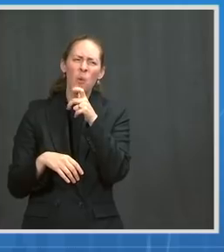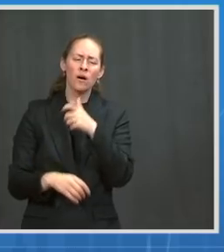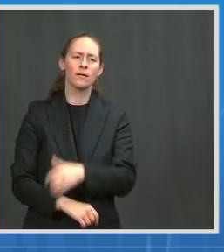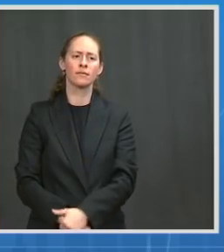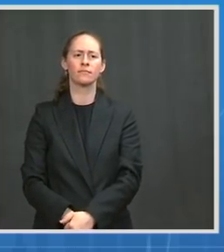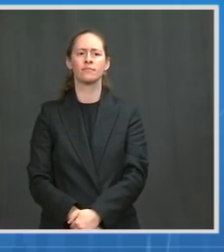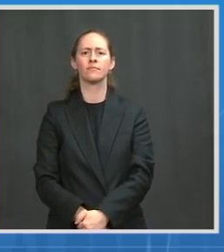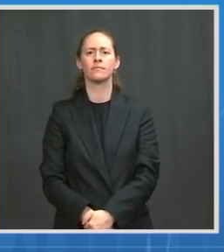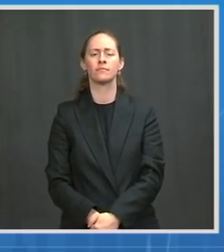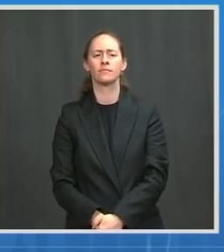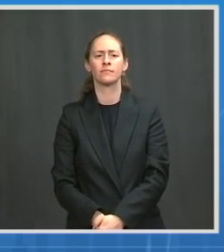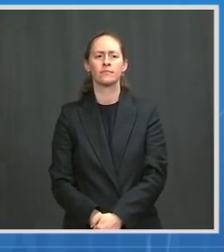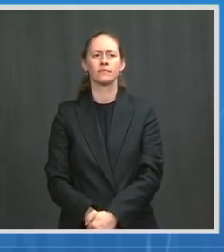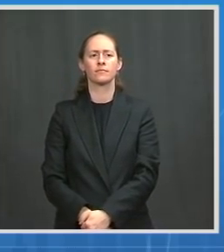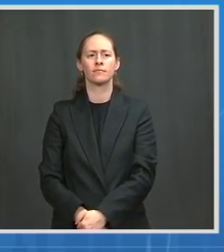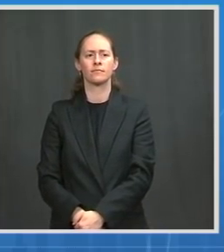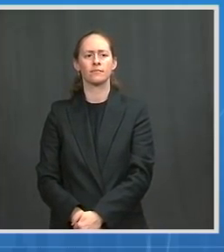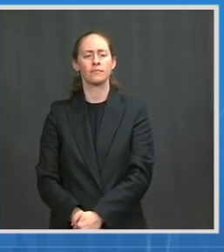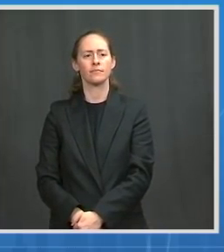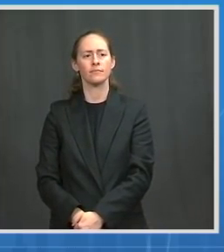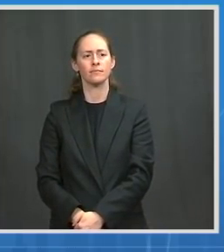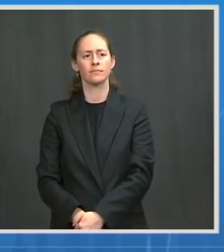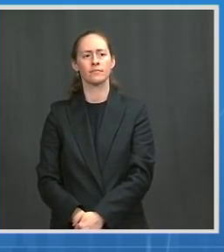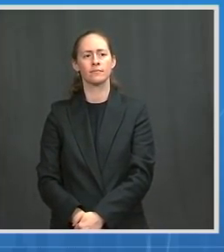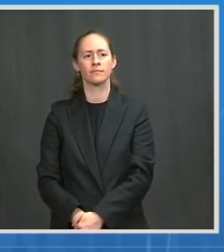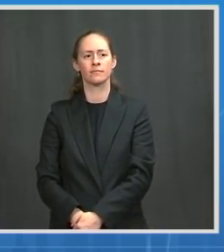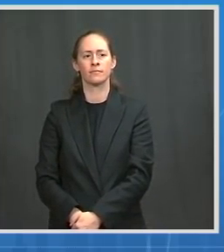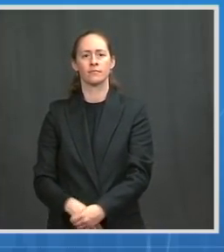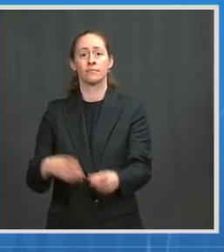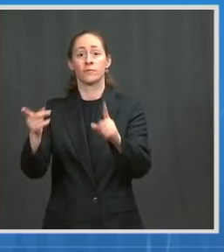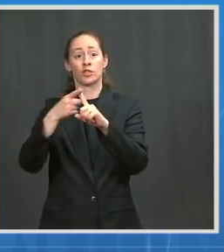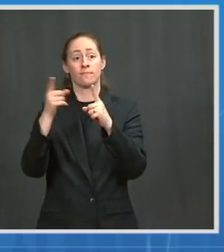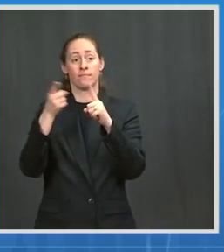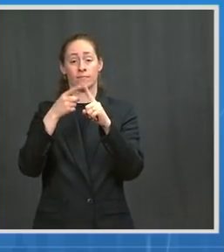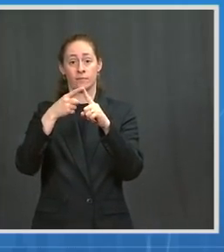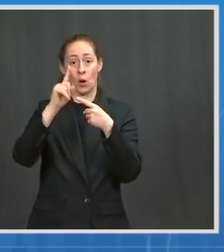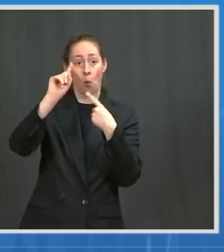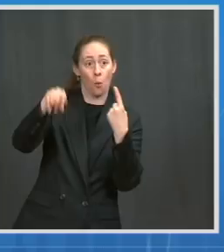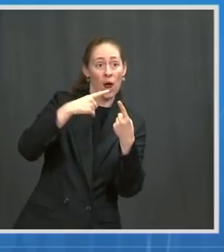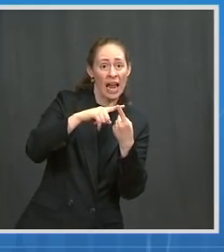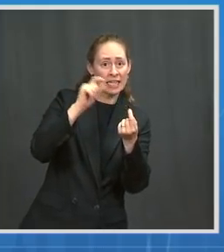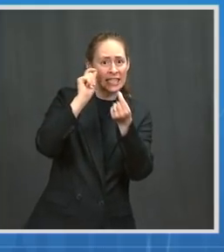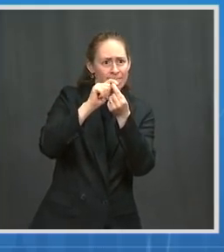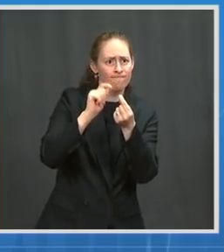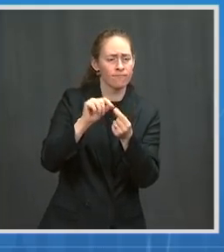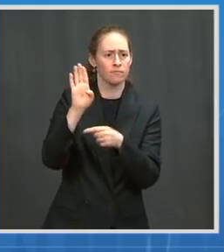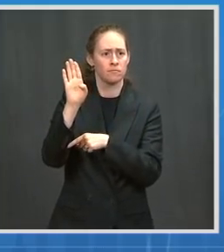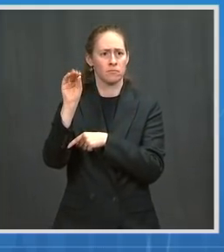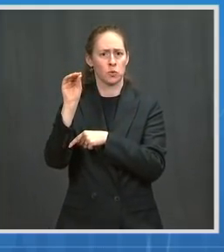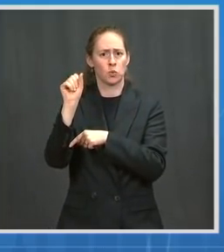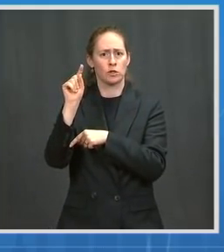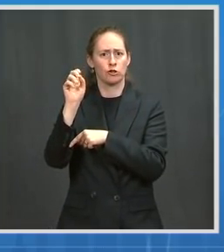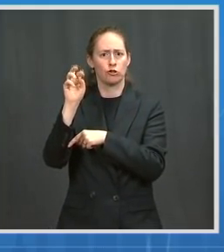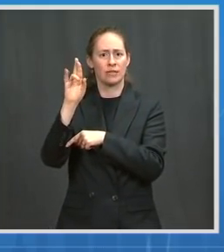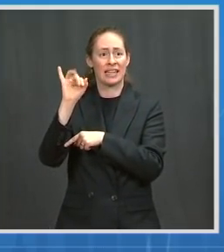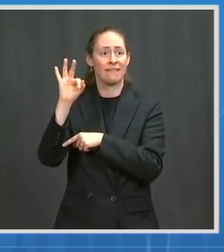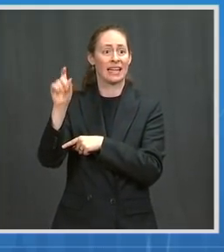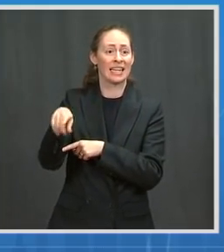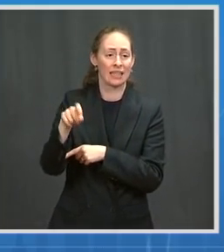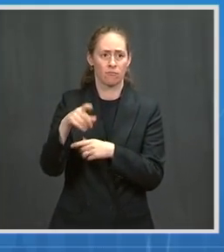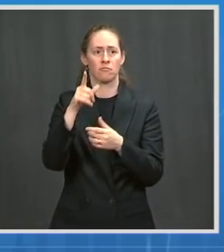question on the plan for whether we need and when we would need boosters if we do need them. Dr. Fauci?